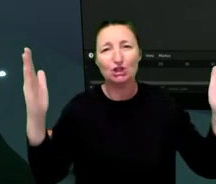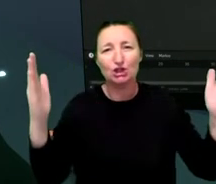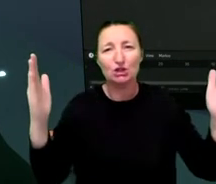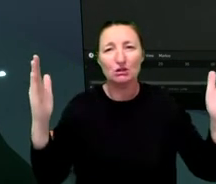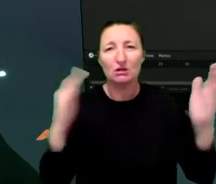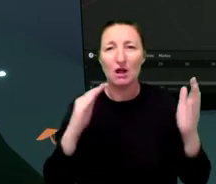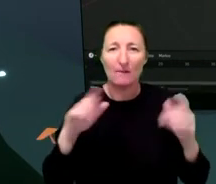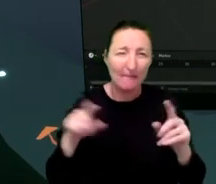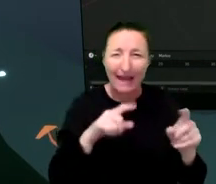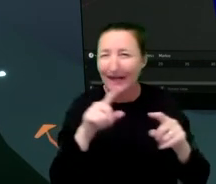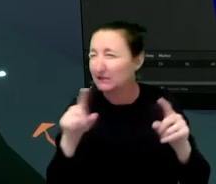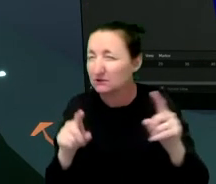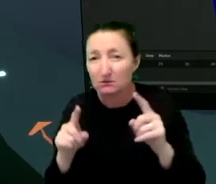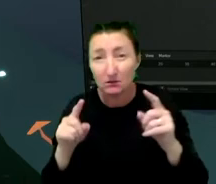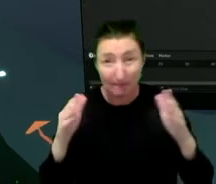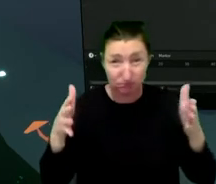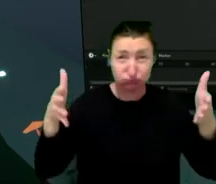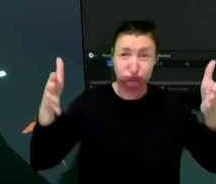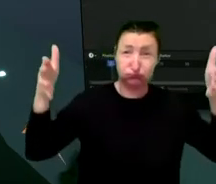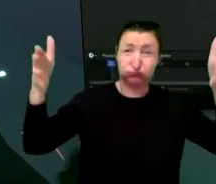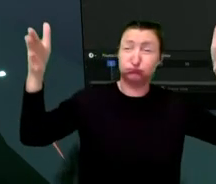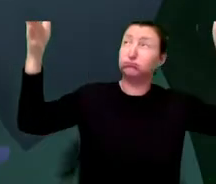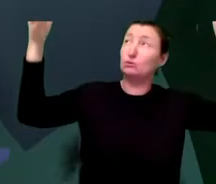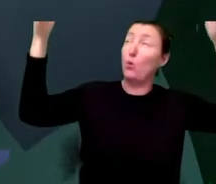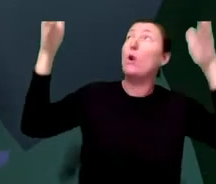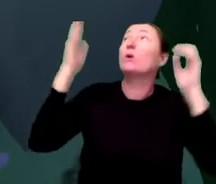be really tall or really small. And